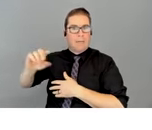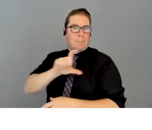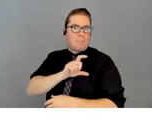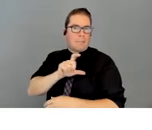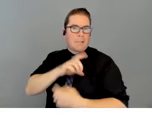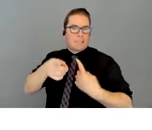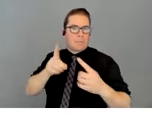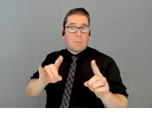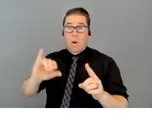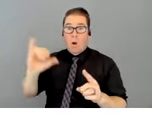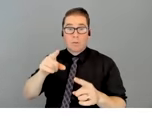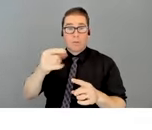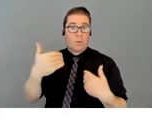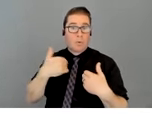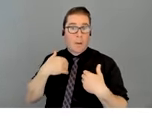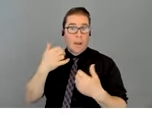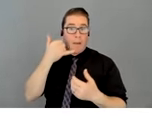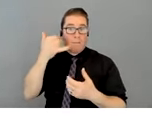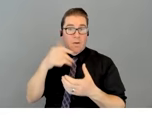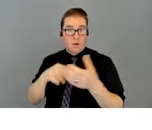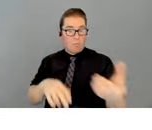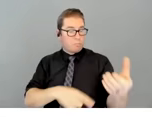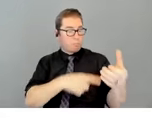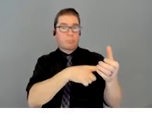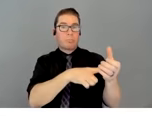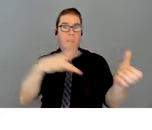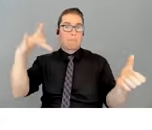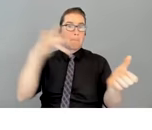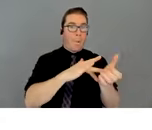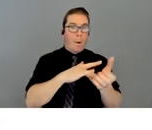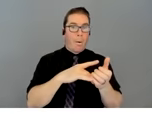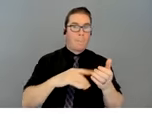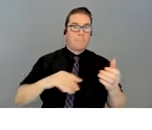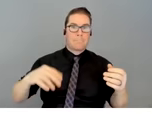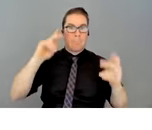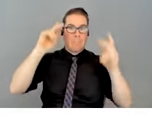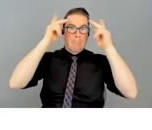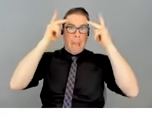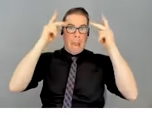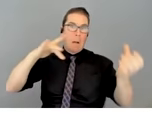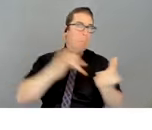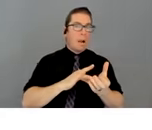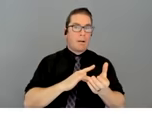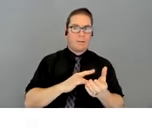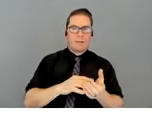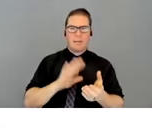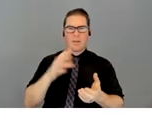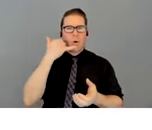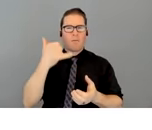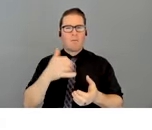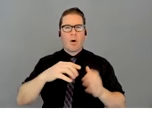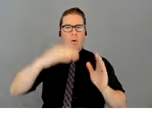panic button on your phone. It should be the bottom button on your telephone, and it should